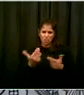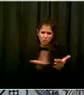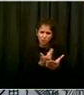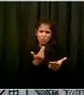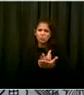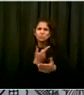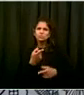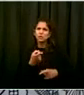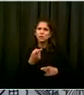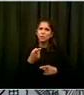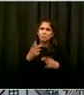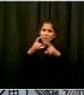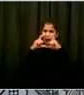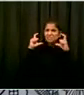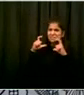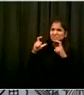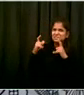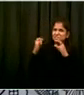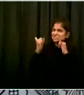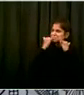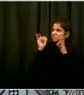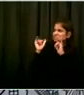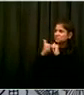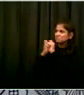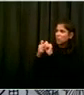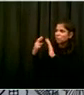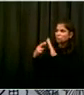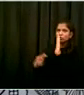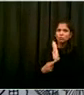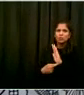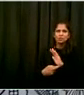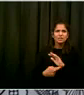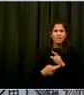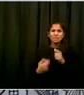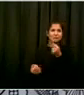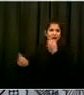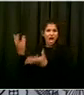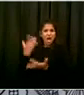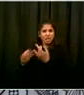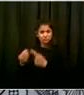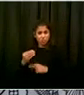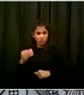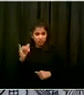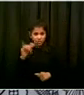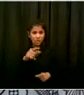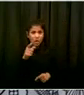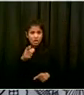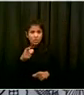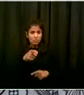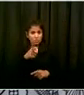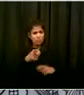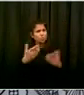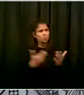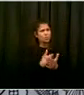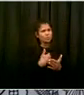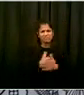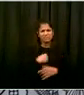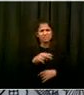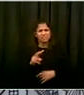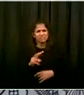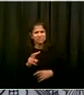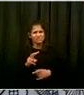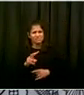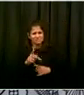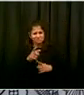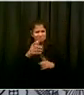set fires in the street? And I wonder if the sheriff's office is still taking the lead on these enforcement issues. Or is